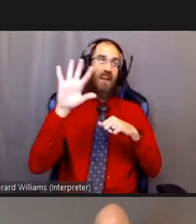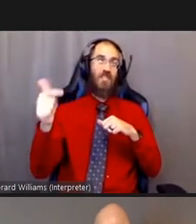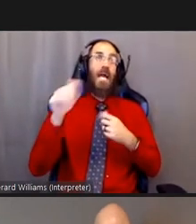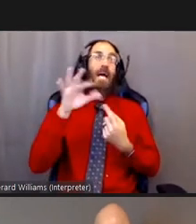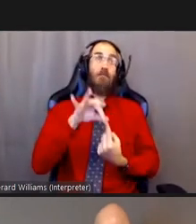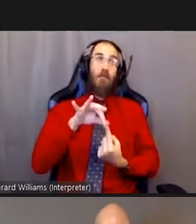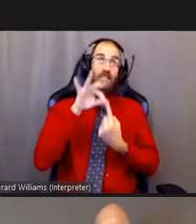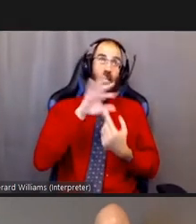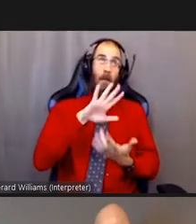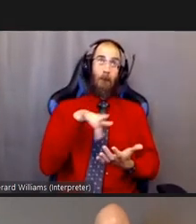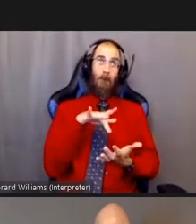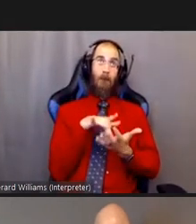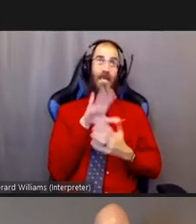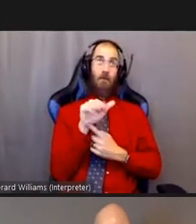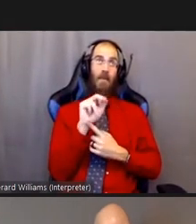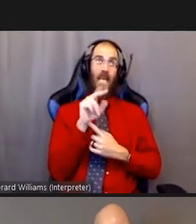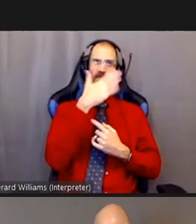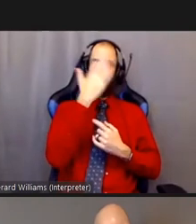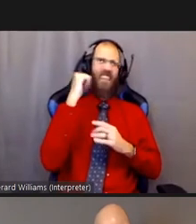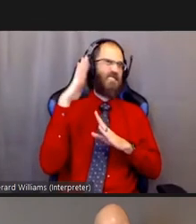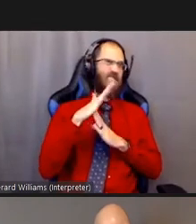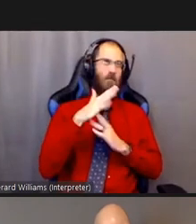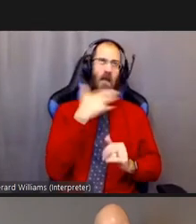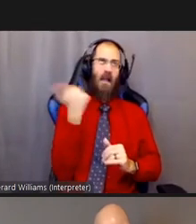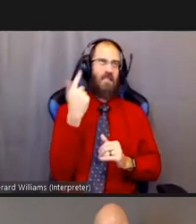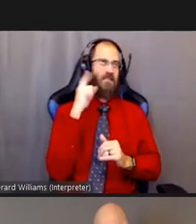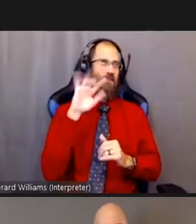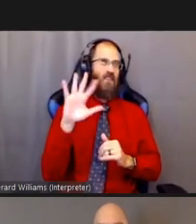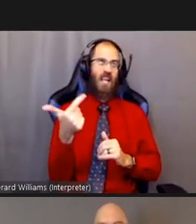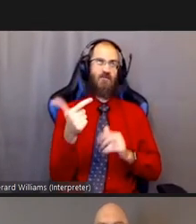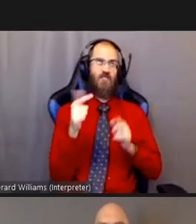is prime spectrum for 5G applications.